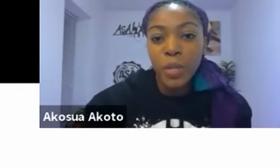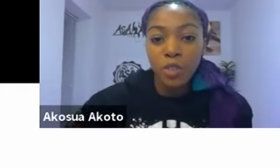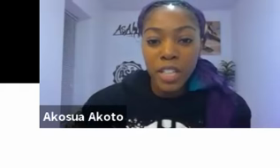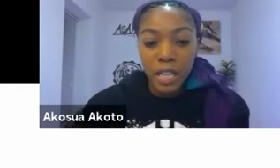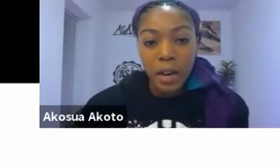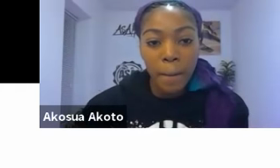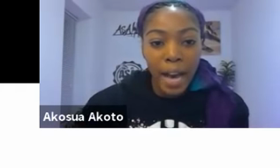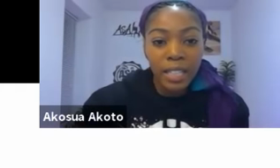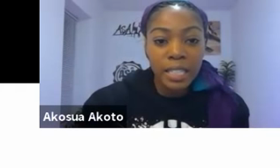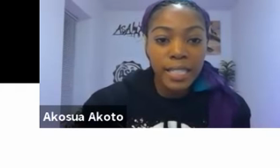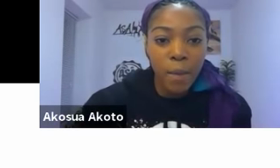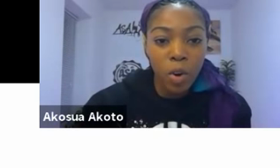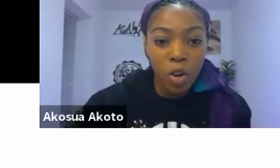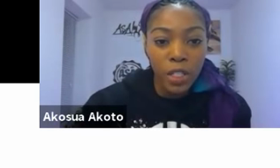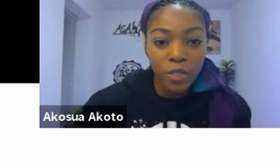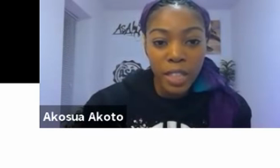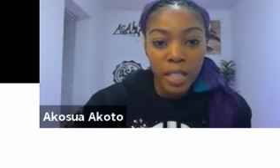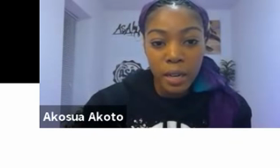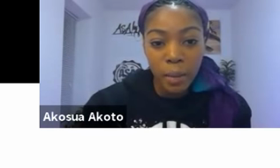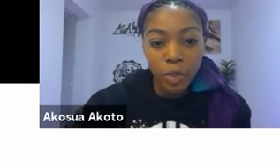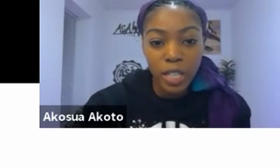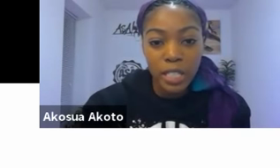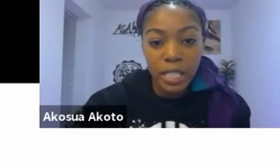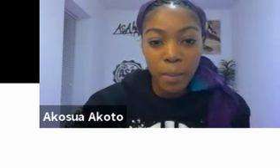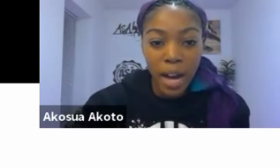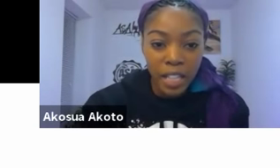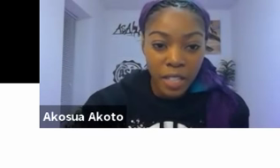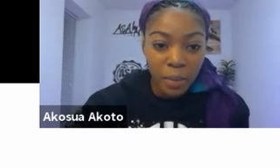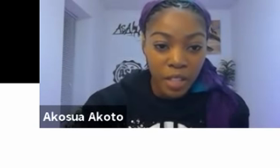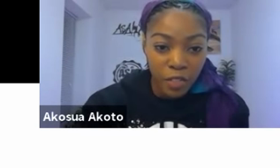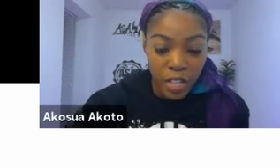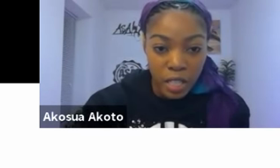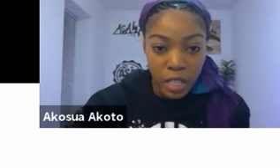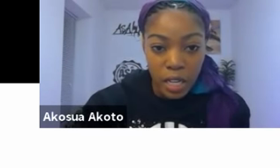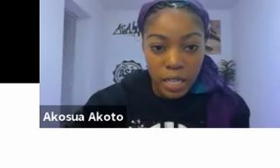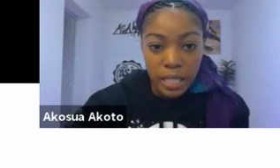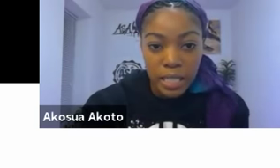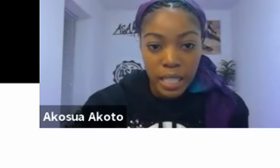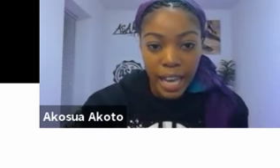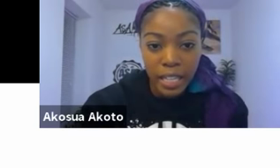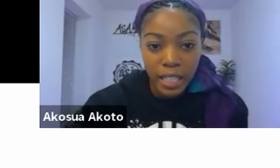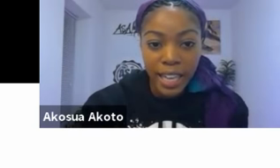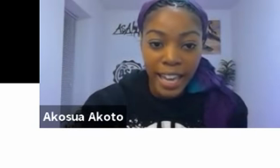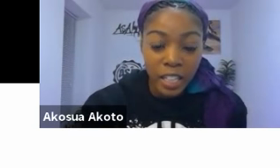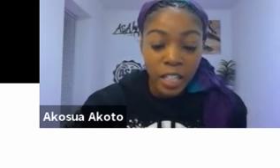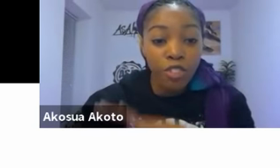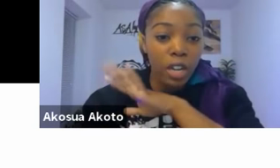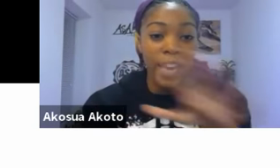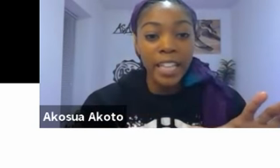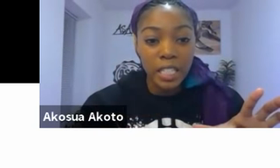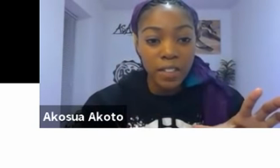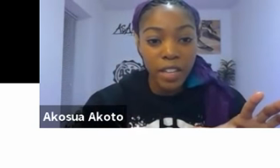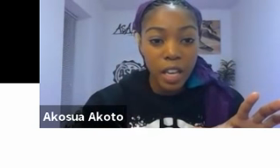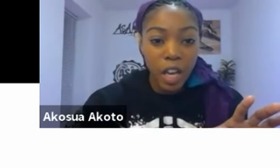So between the rhythm, how they step on the rhythm, you can see the polyrhythm in the feet, the slight, the cadence,